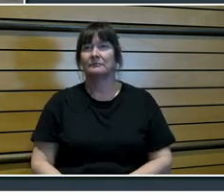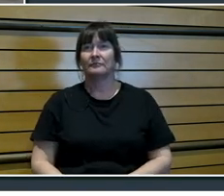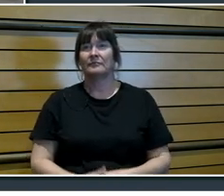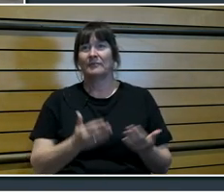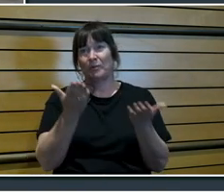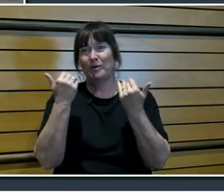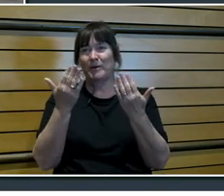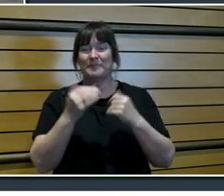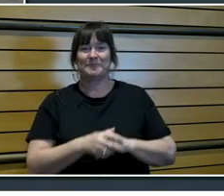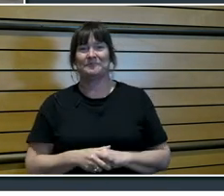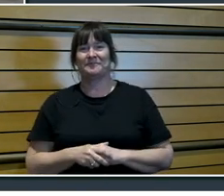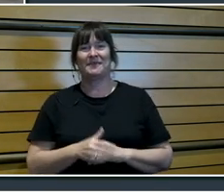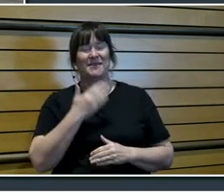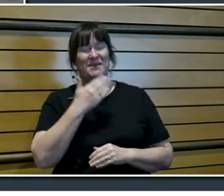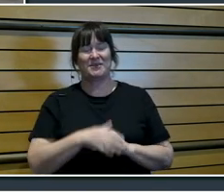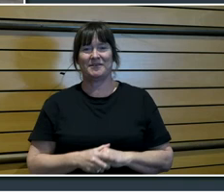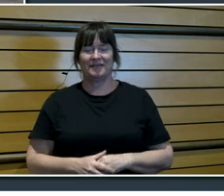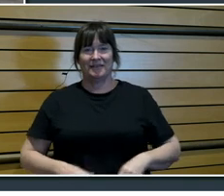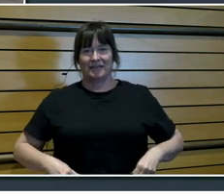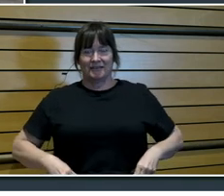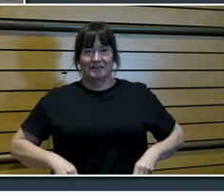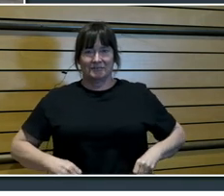Welcome. Thank you.